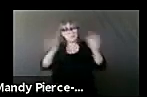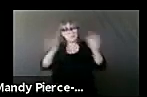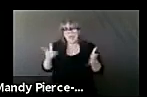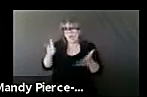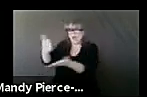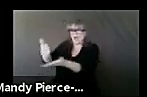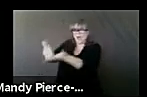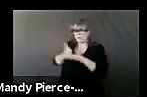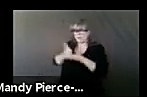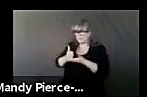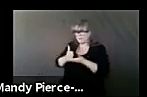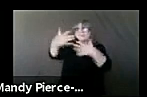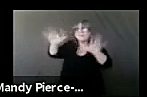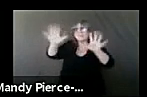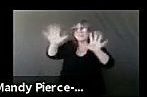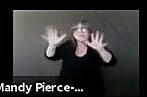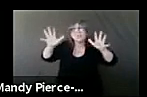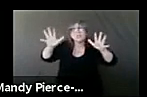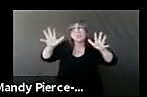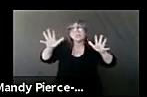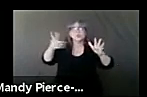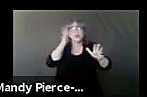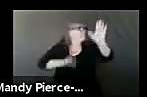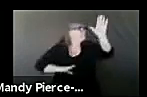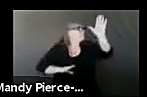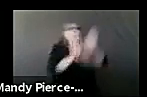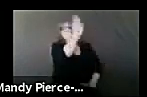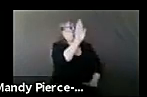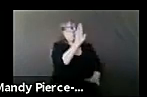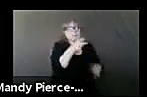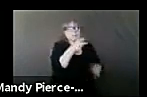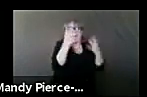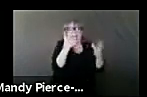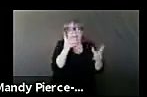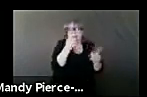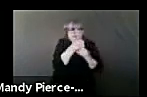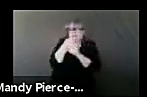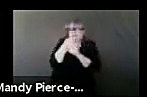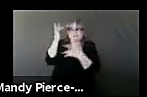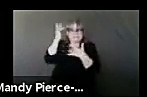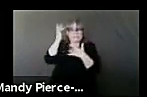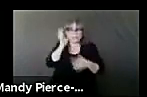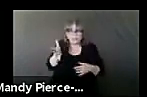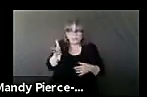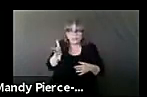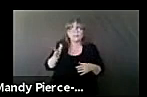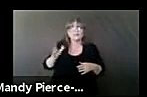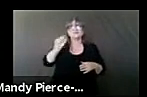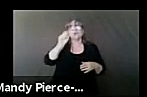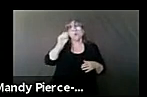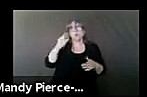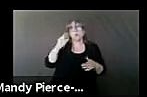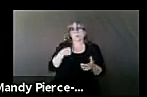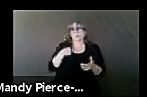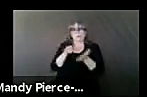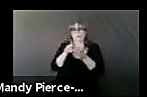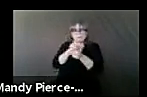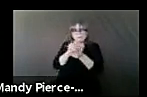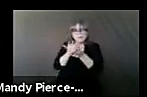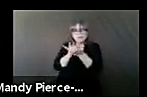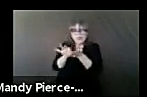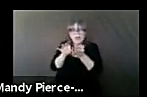One way we are tracking the slowing spread of COVID-19 in Colorado is by measuring the doubling time. This is the time it takes for the number